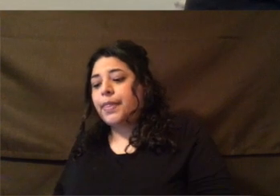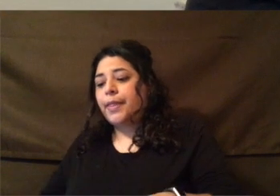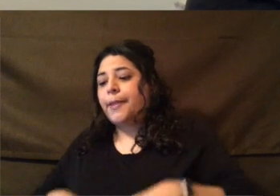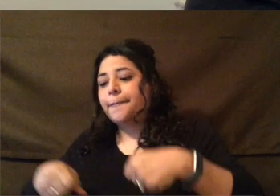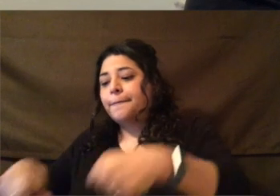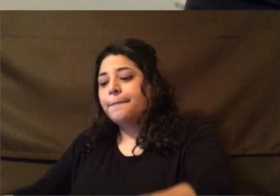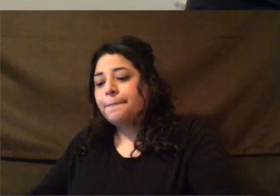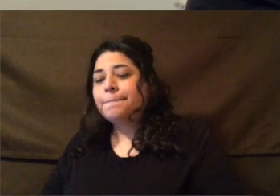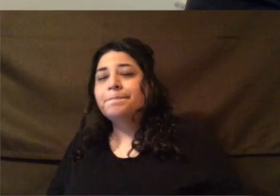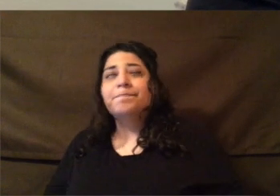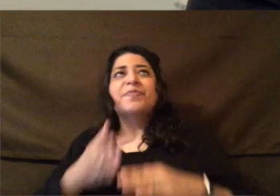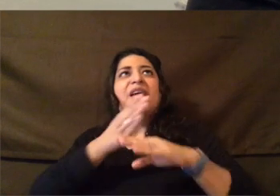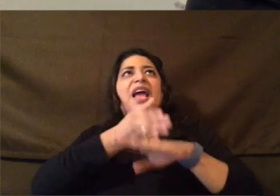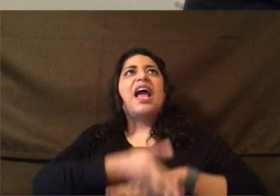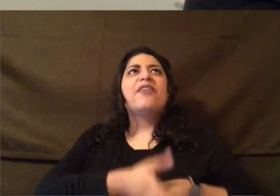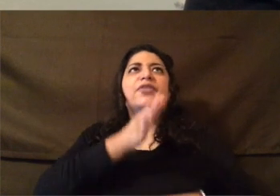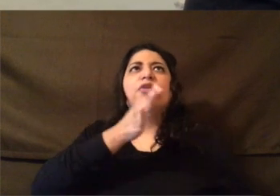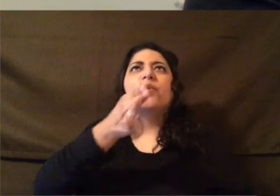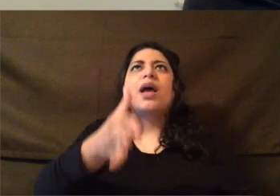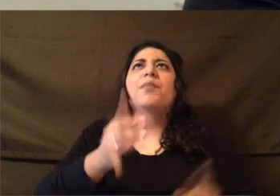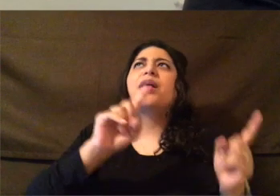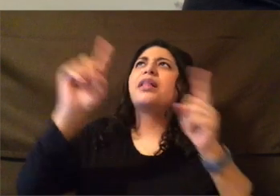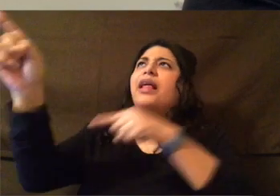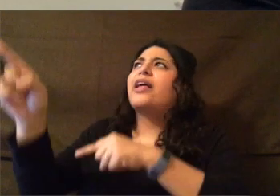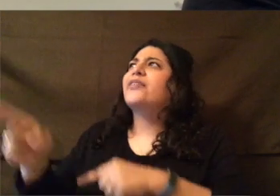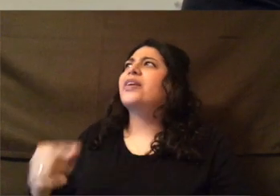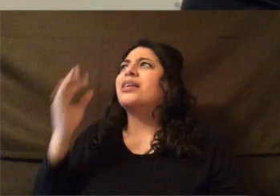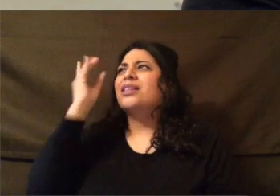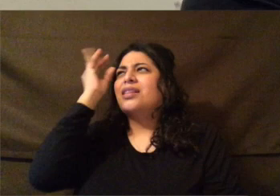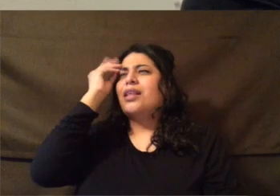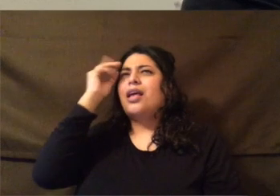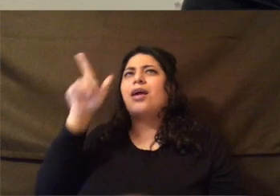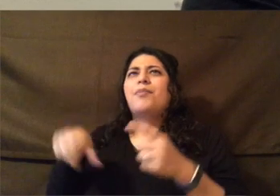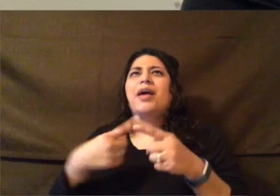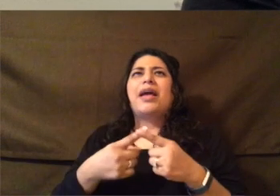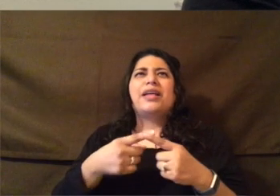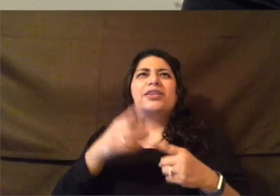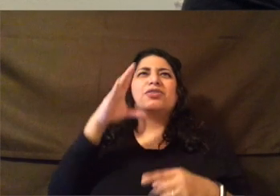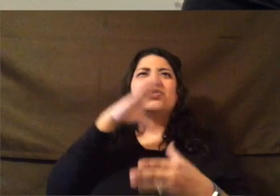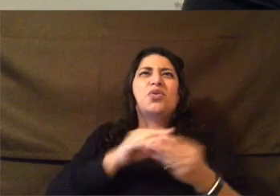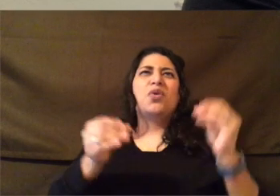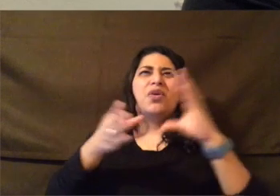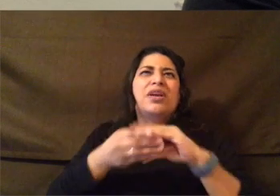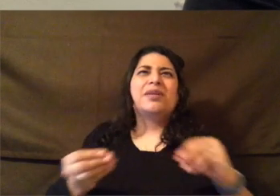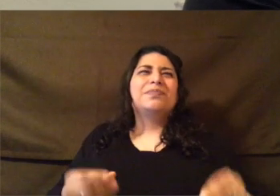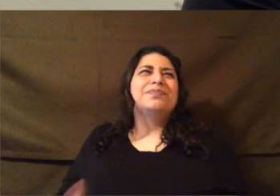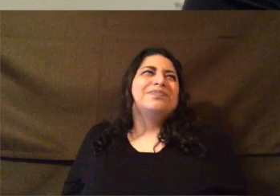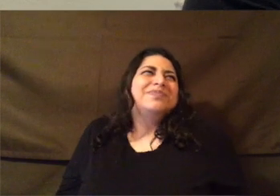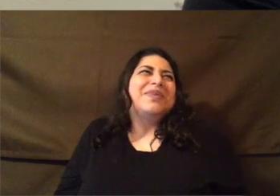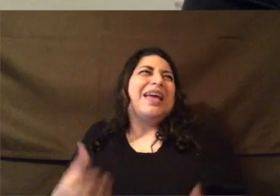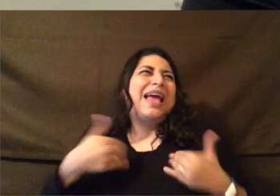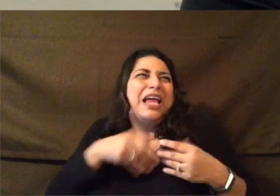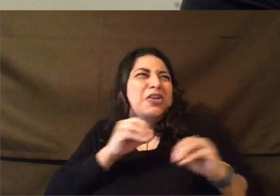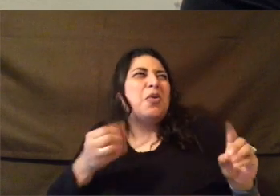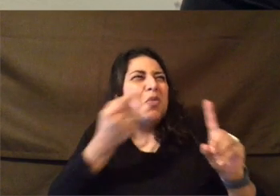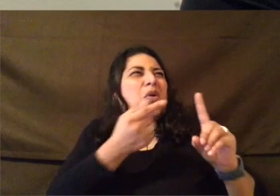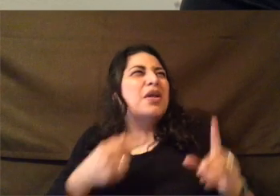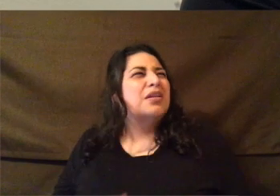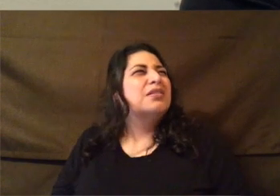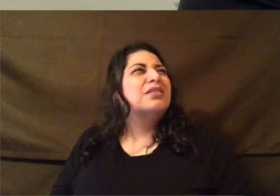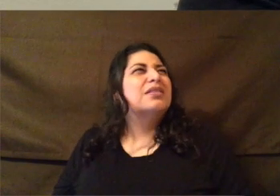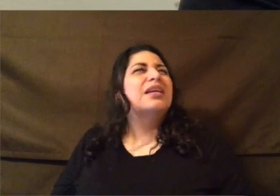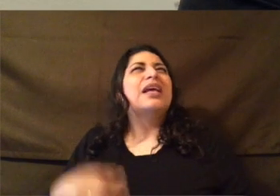left, Edward lay in his small bed and stared up at the ceiling. The story, he thought, had been pointless, but then most stories